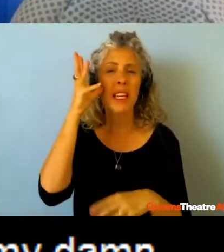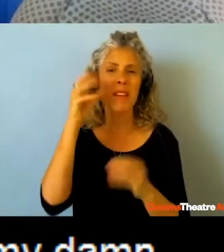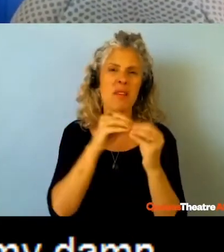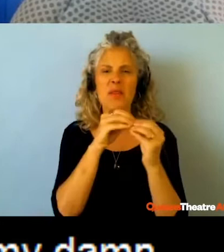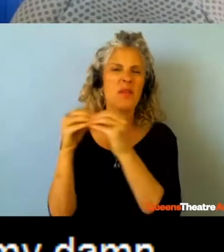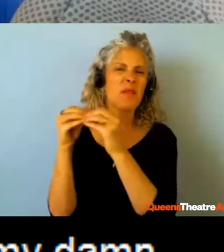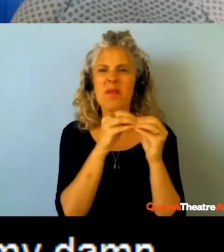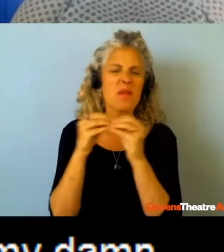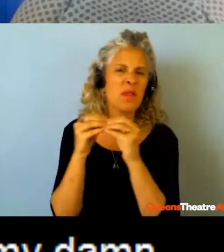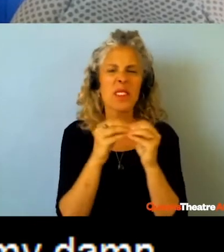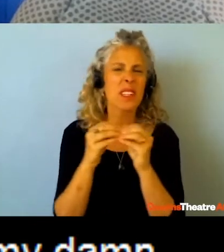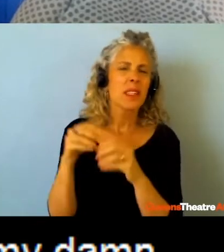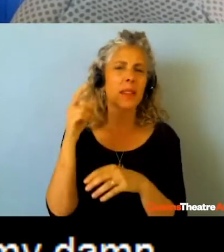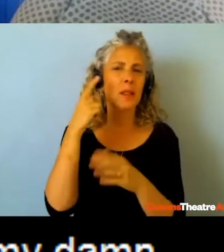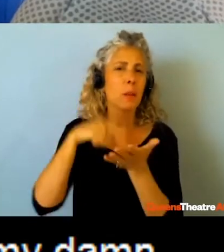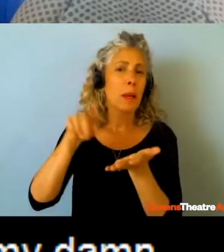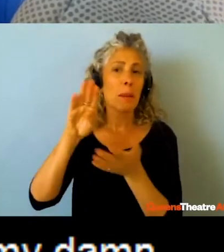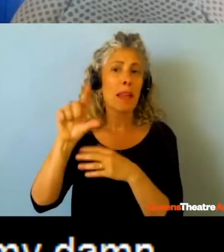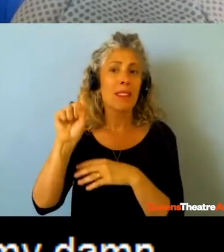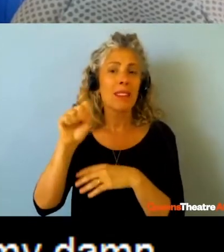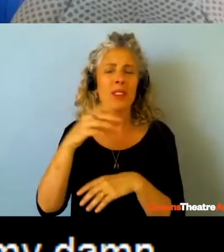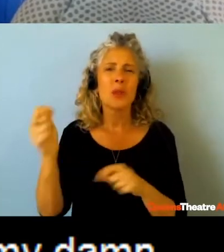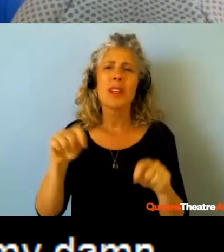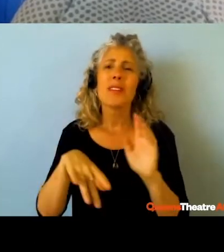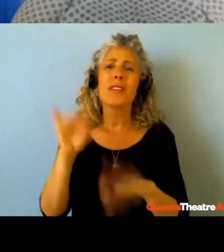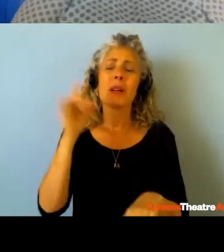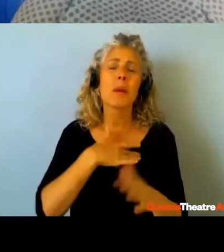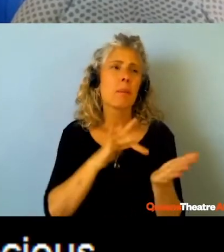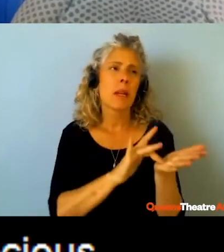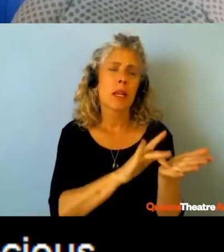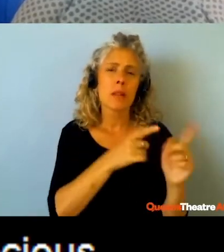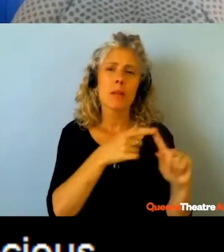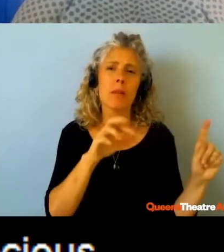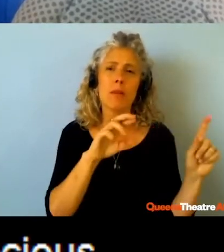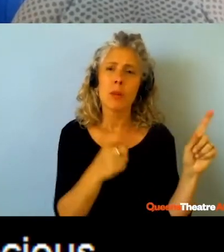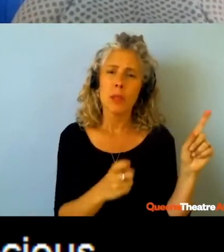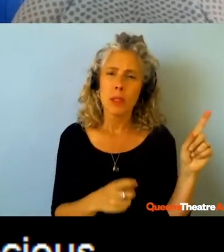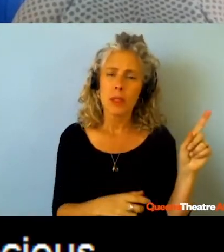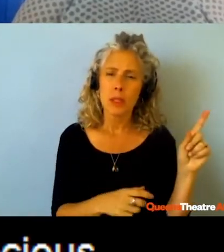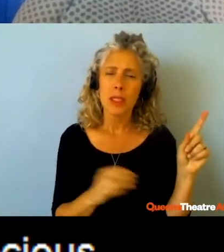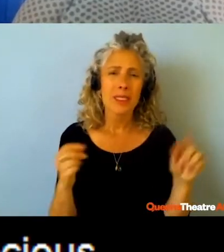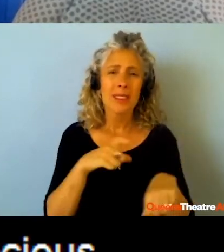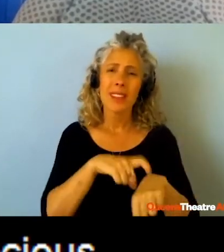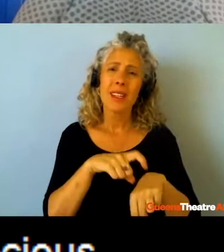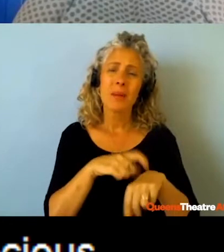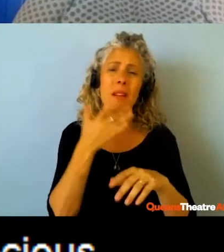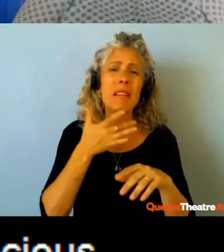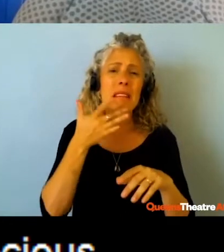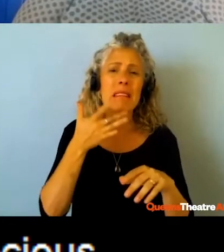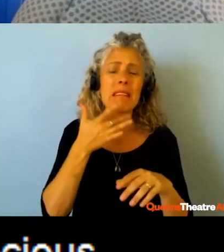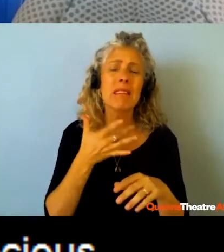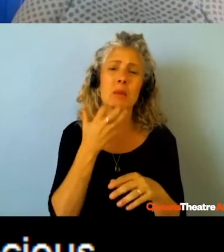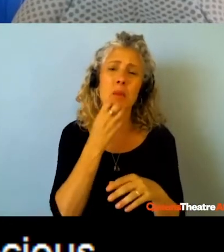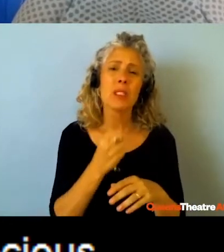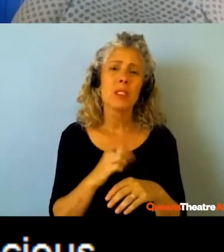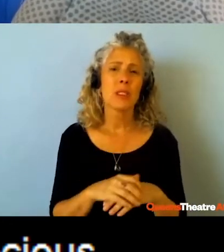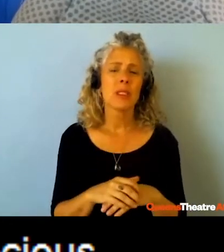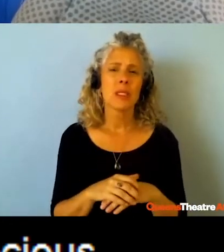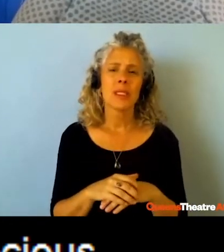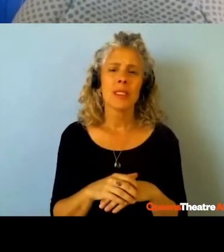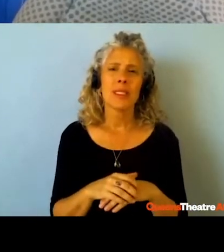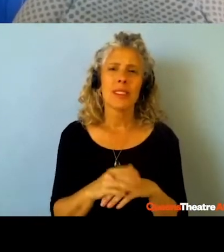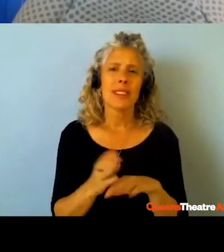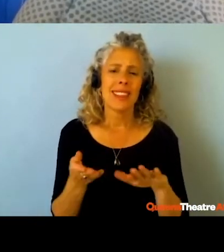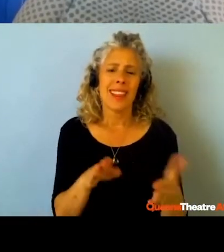damn specialty medication from the pharmacy, and time is precious. And death's door is